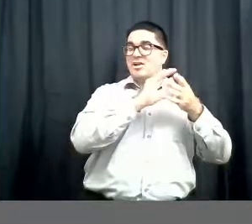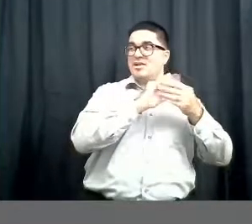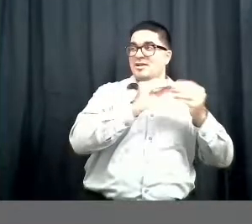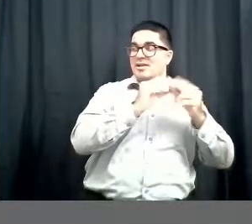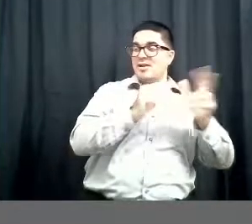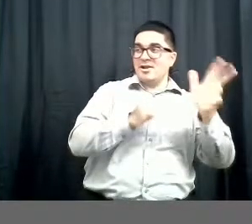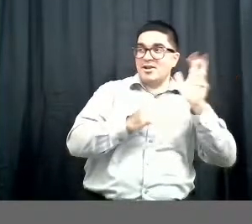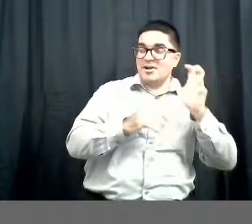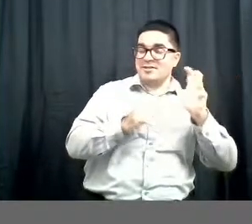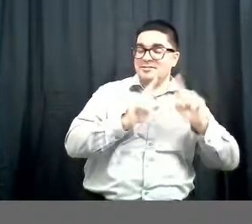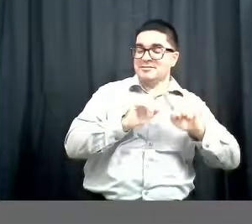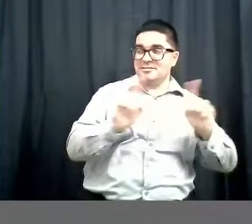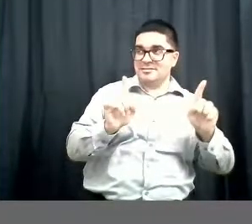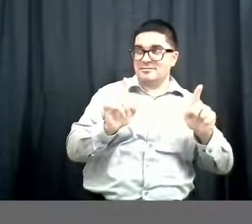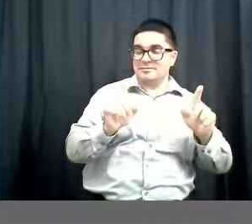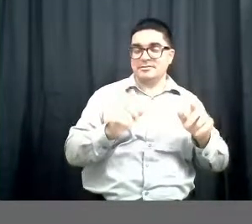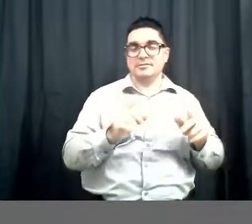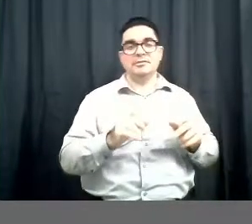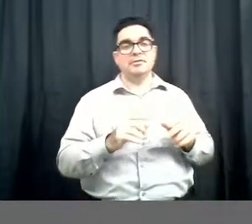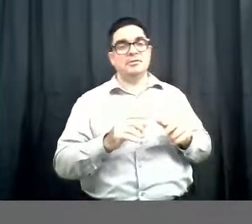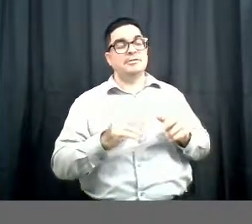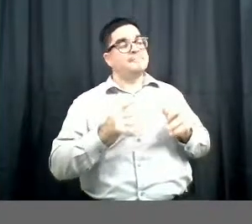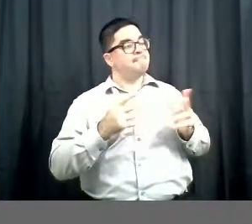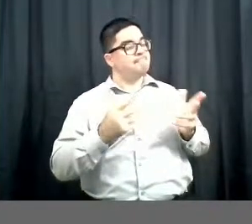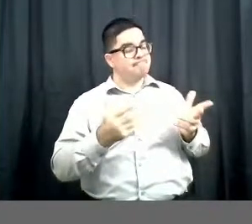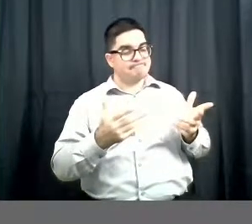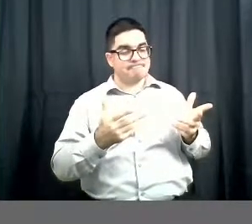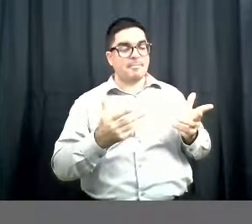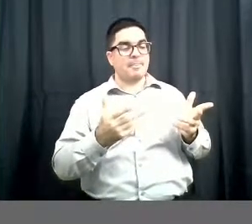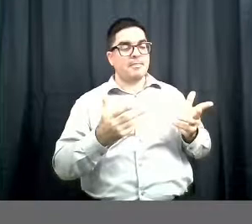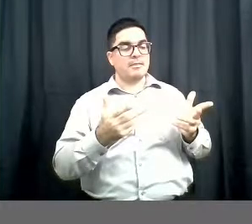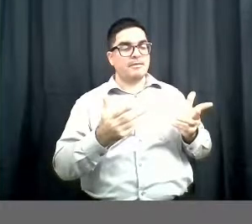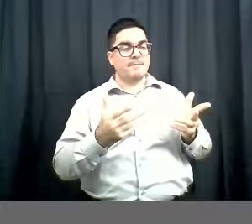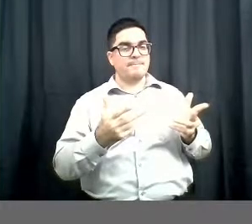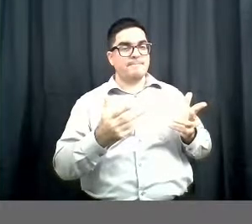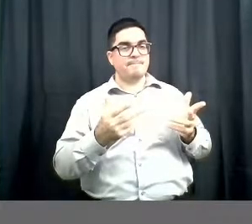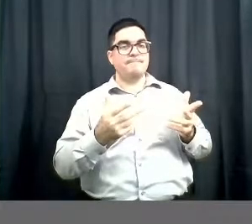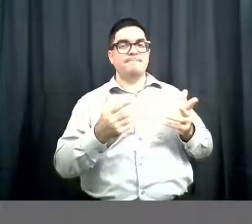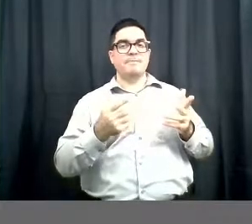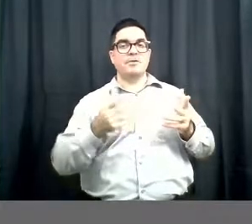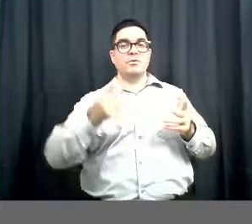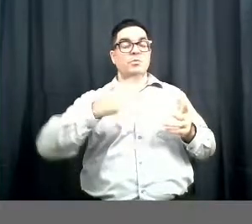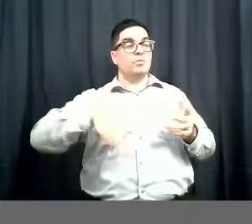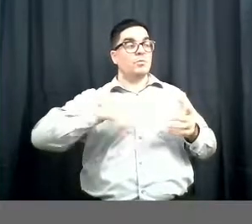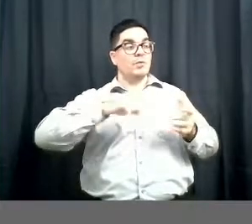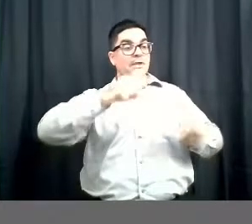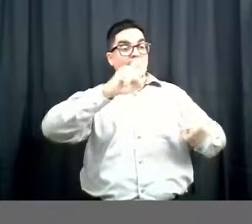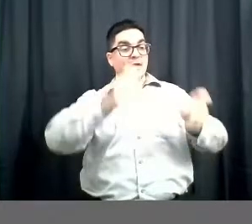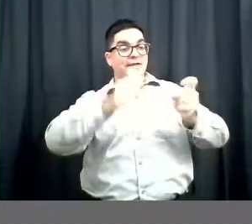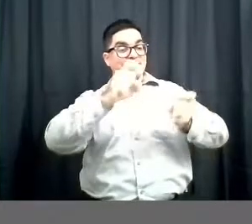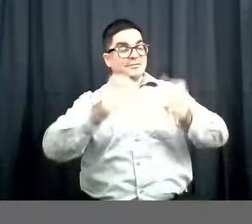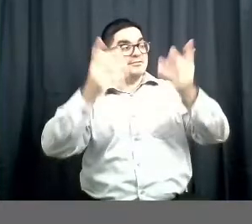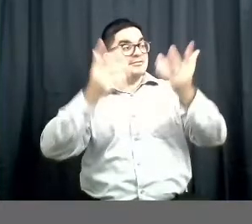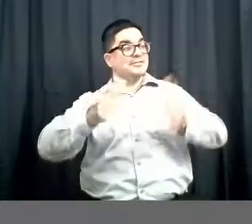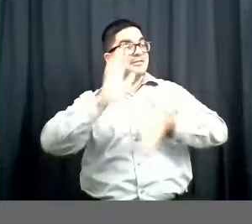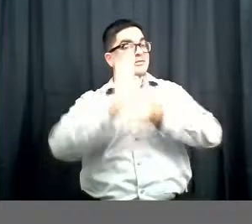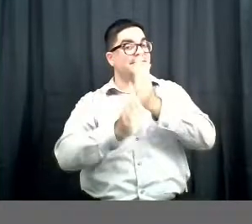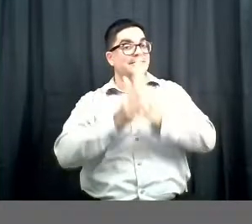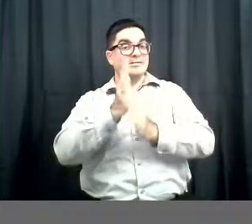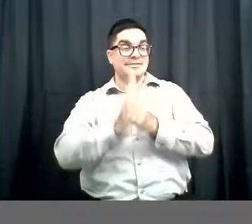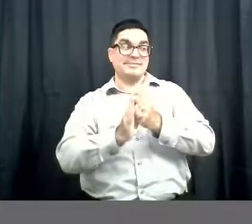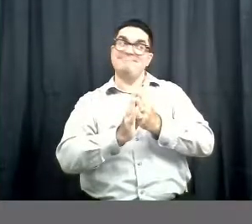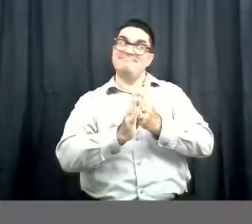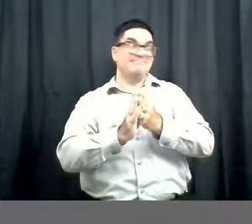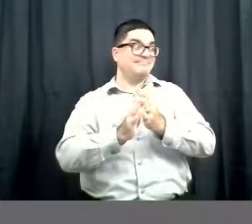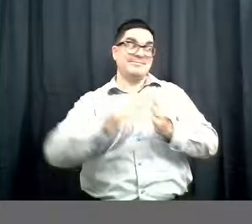The fact that we are not done with the restructuring is an issue, and we'd all like to be done. We were prepared to be done when we